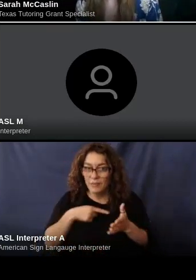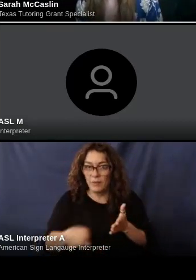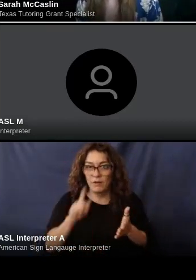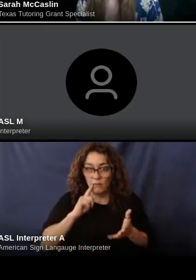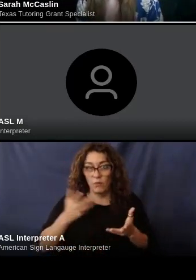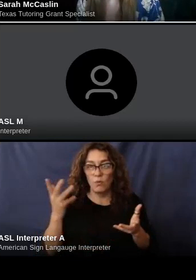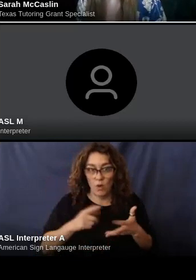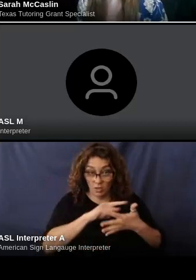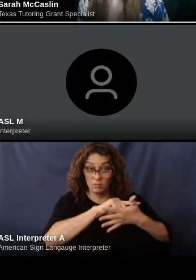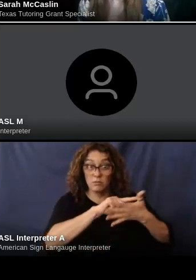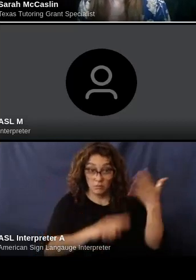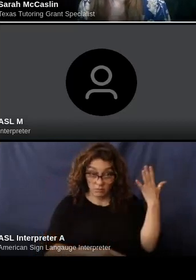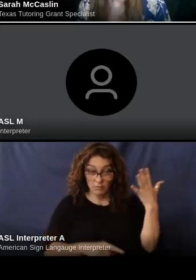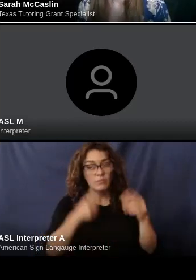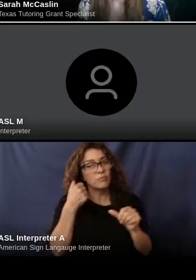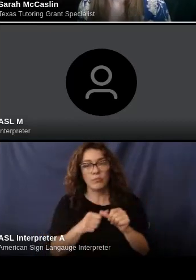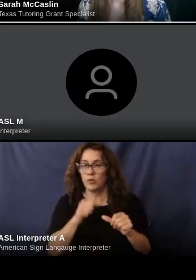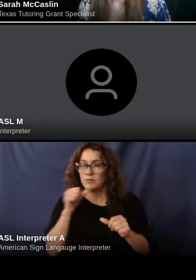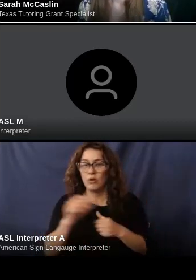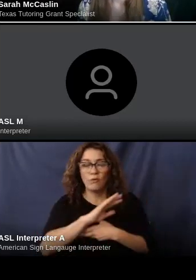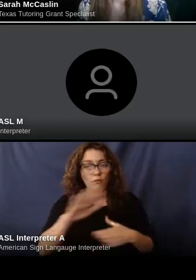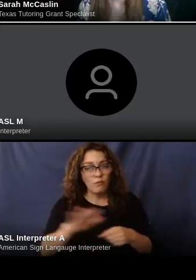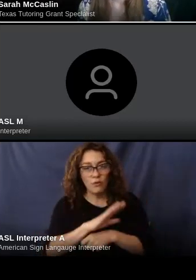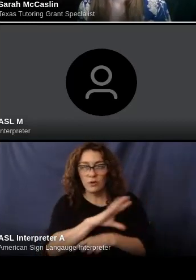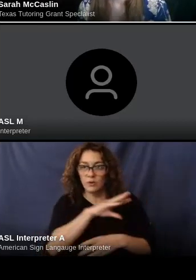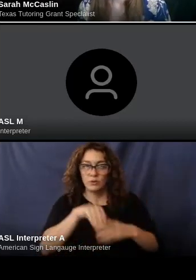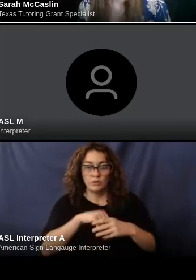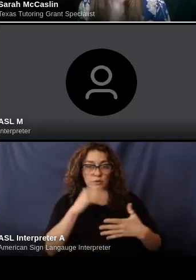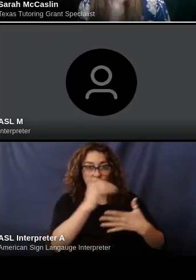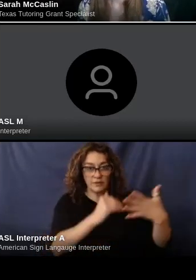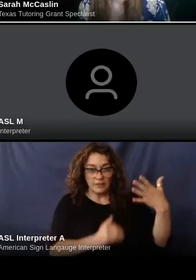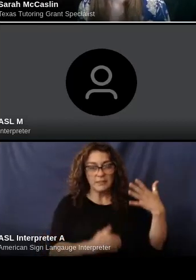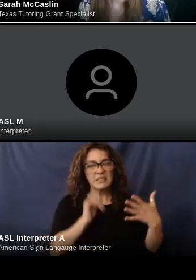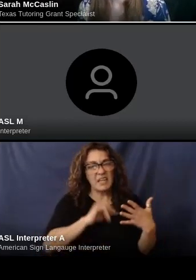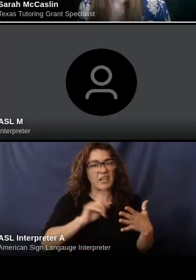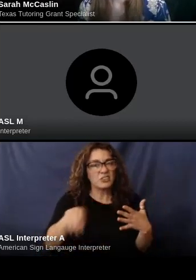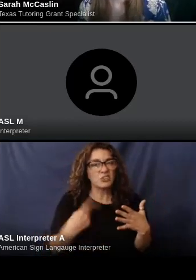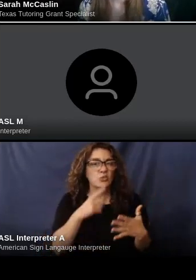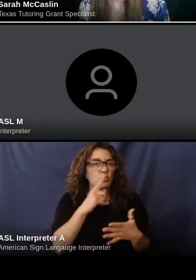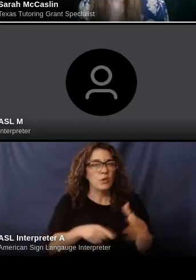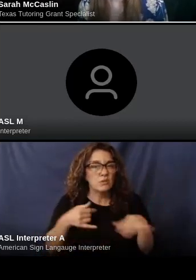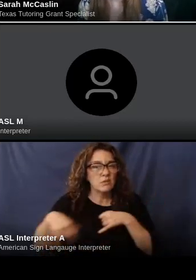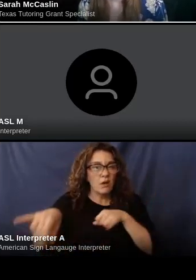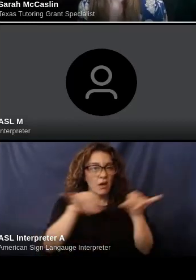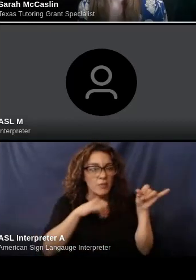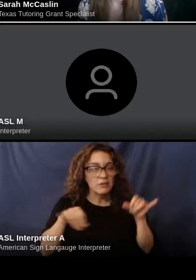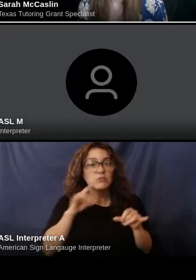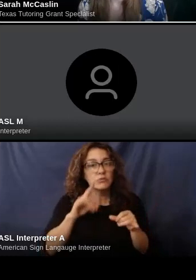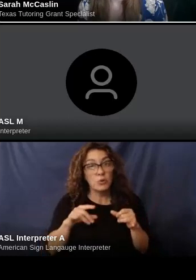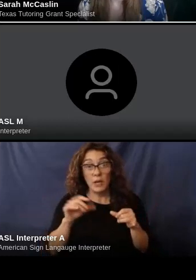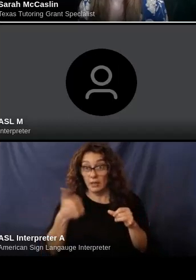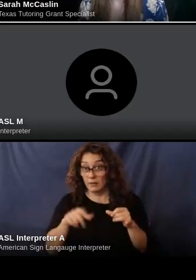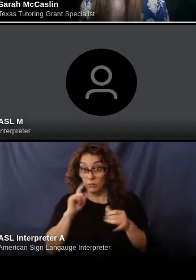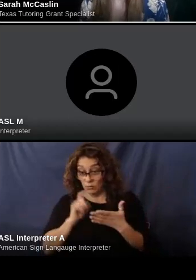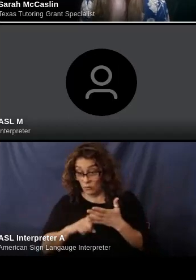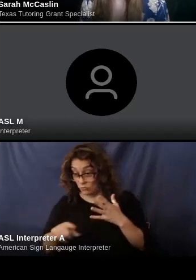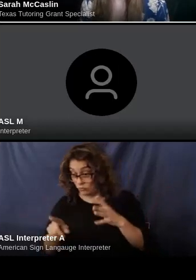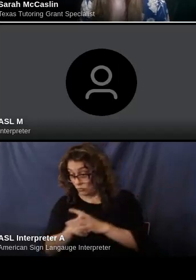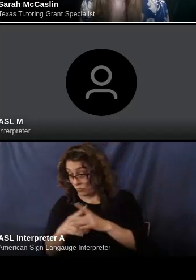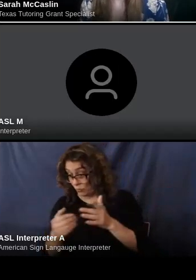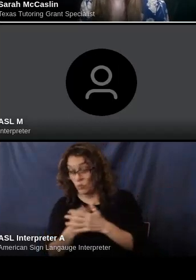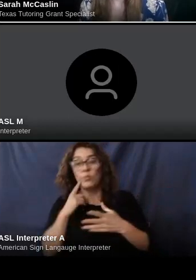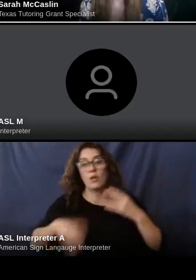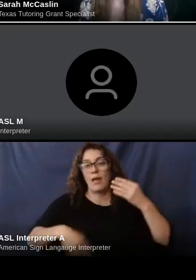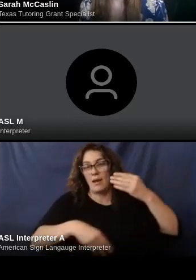you how to spend the money, but it really is an evolving list of ways that we've seen money spent so far. That's meant to provide